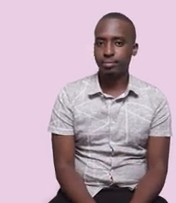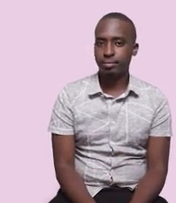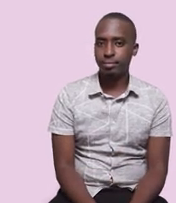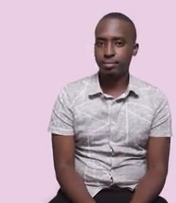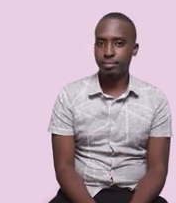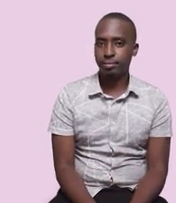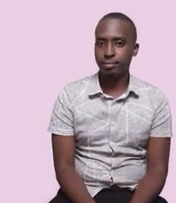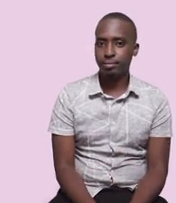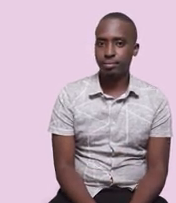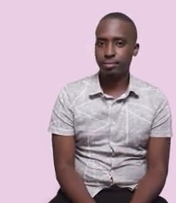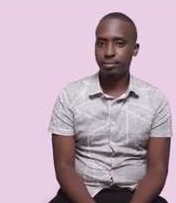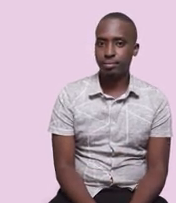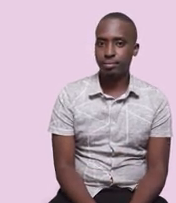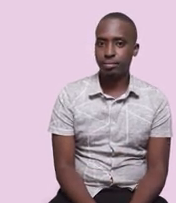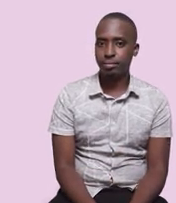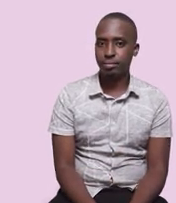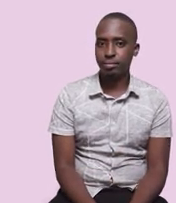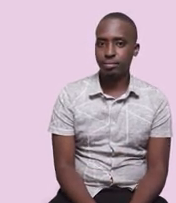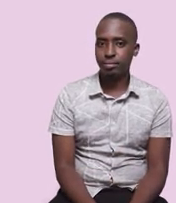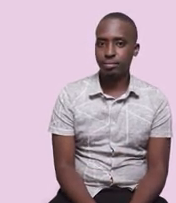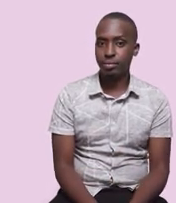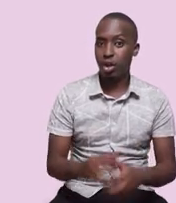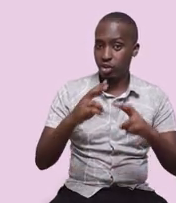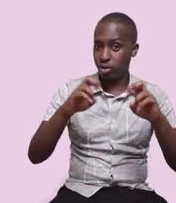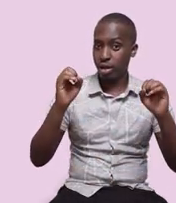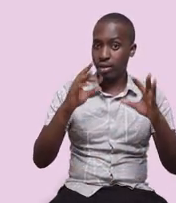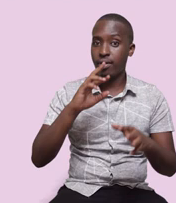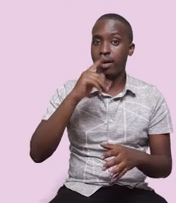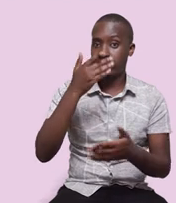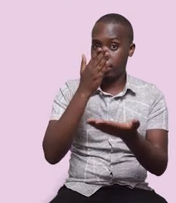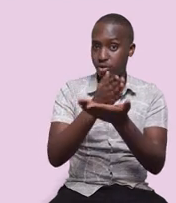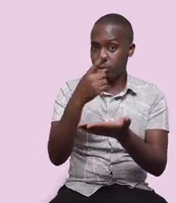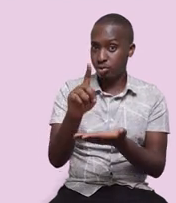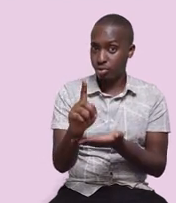Positive 9. Can we check the answer? Check if the answer is correct.